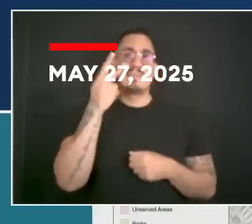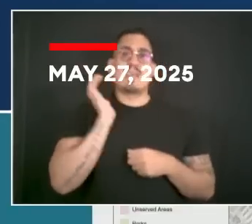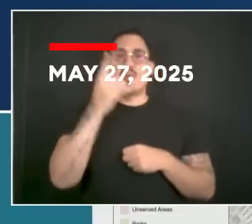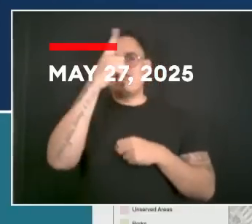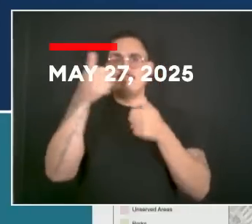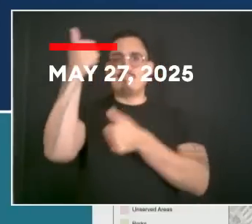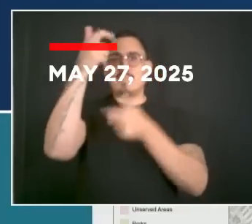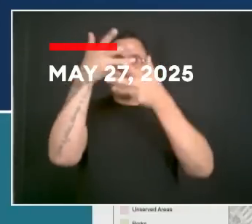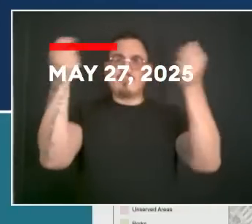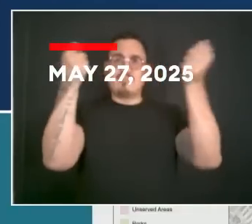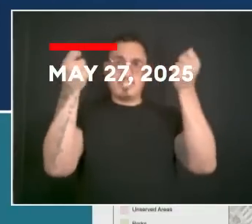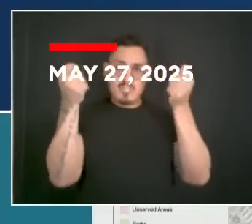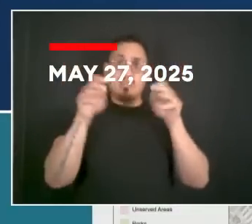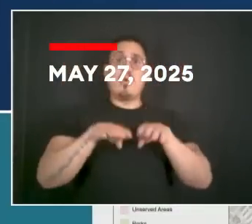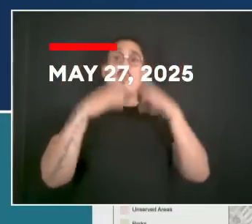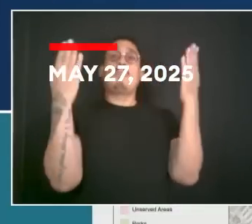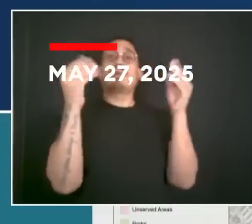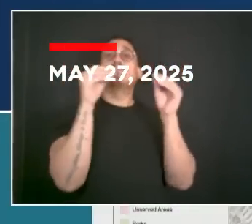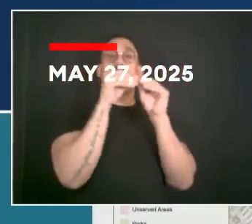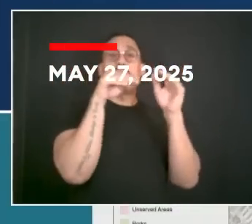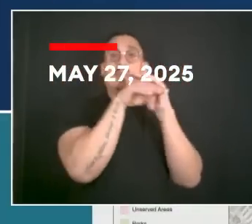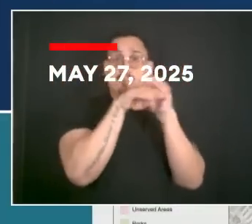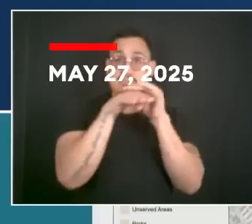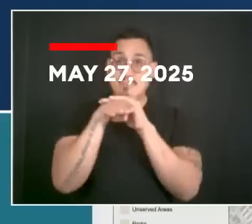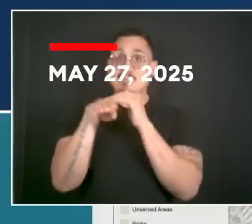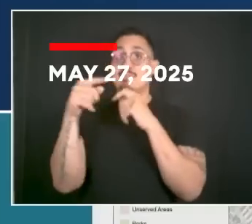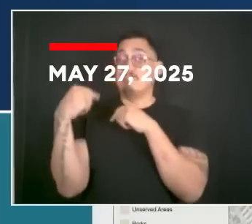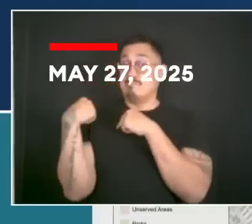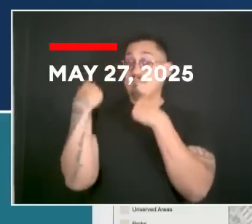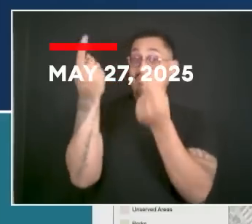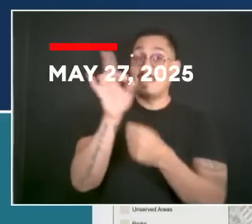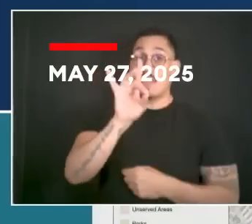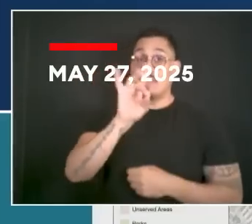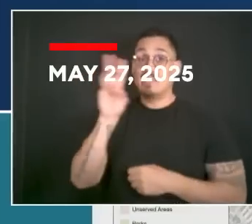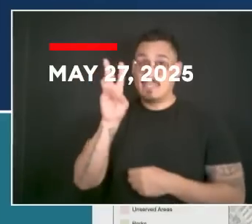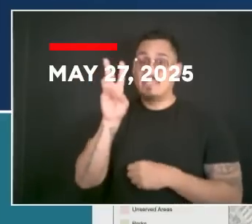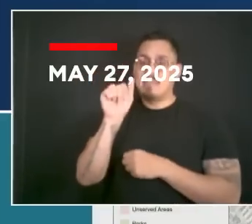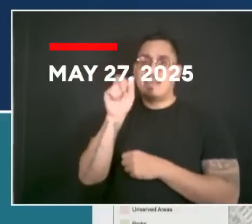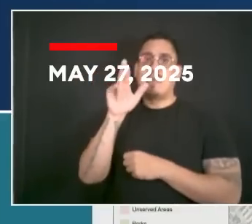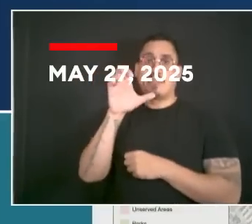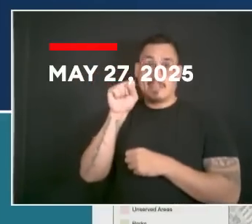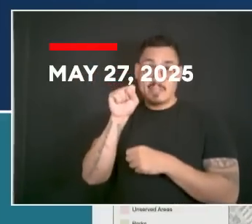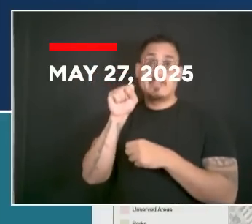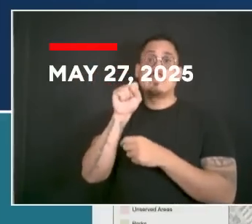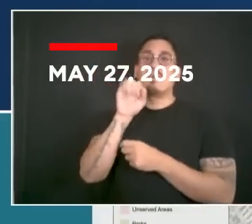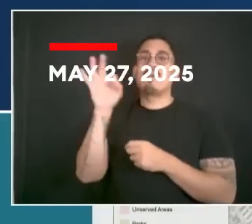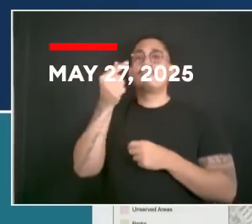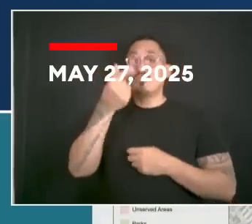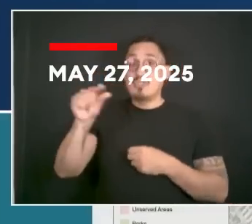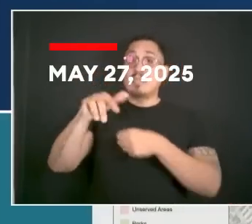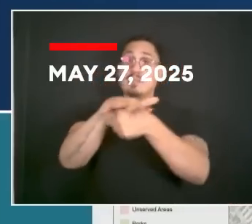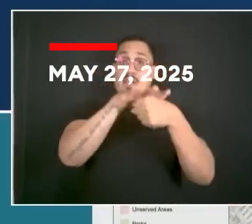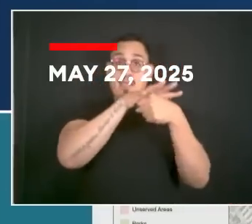taking office, we've added over 86 acres of parkland across New York City, putting parks within